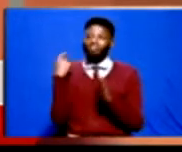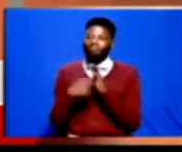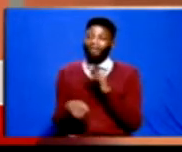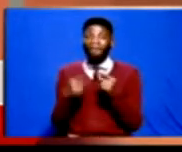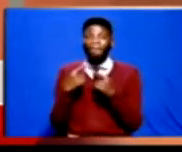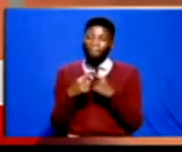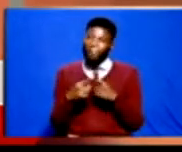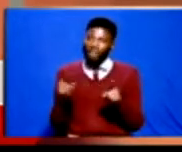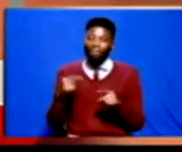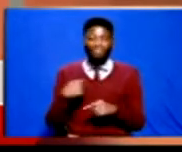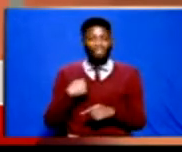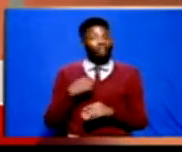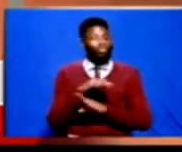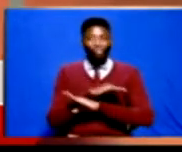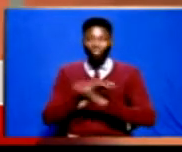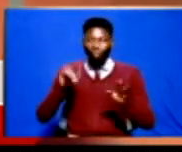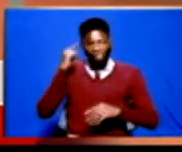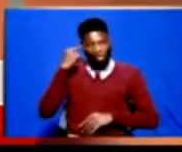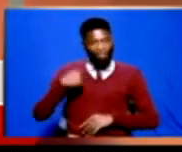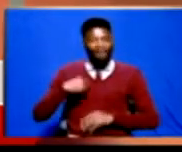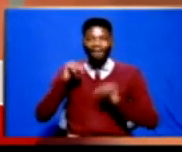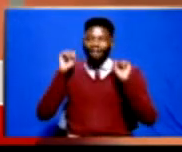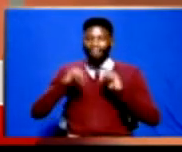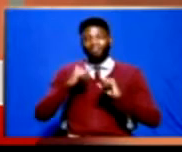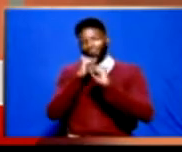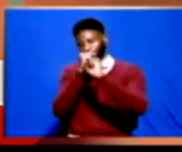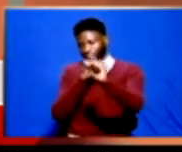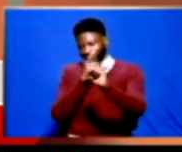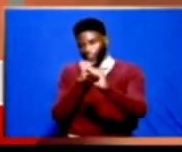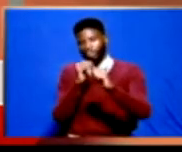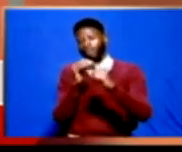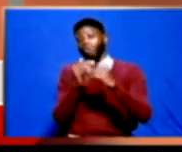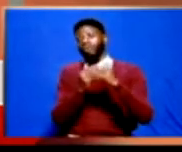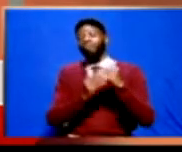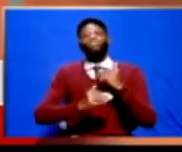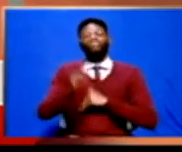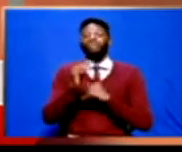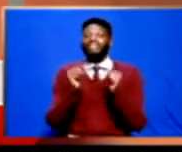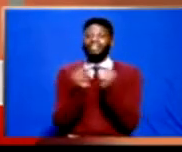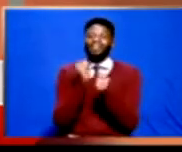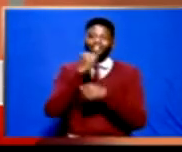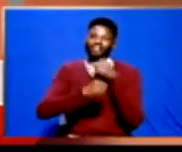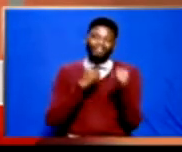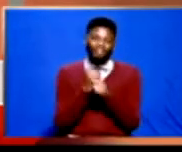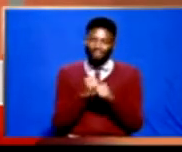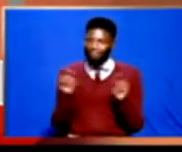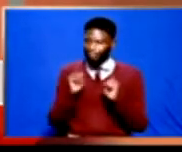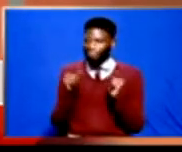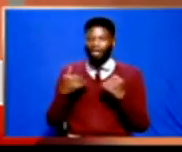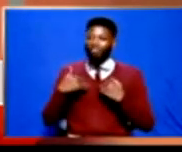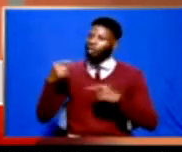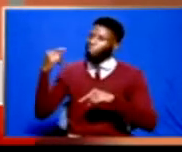I do not think I can project beyond the next decade that we can maintain such pricing. There's a lot of competition